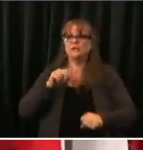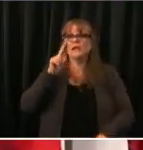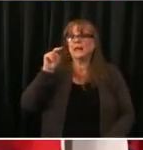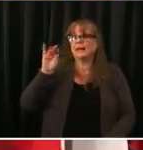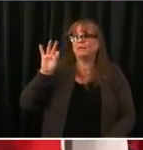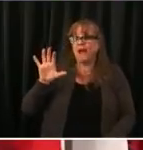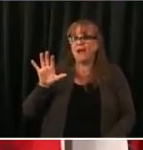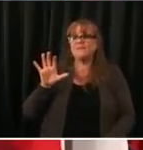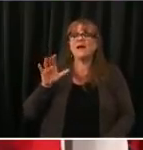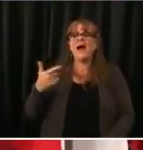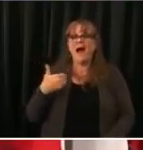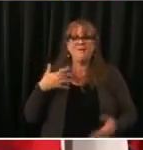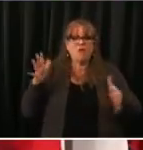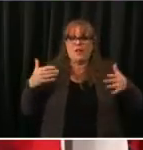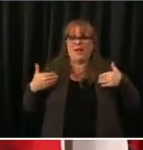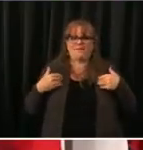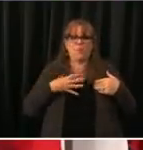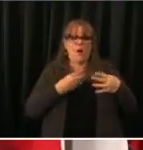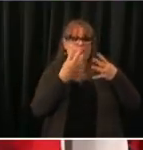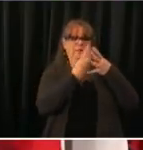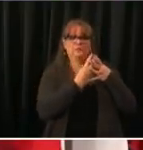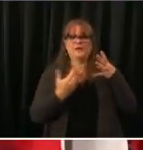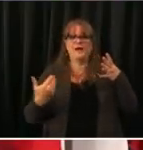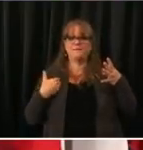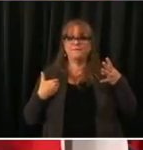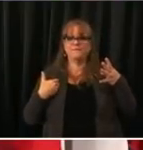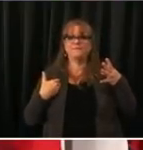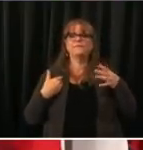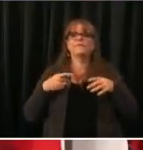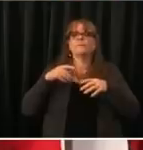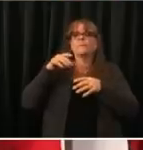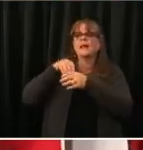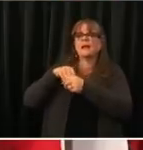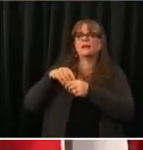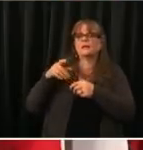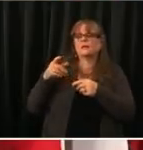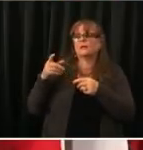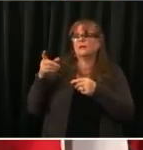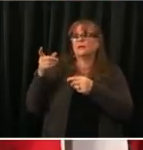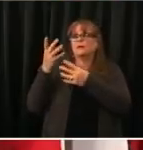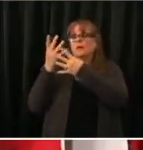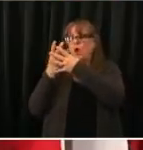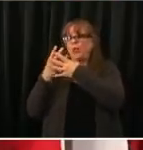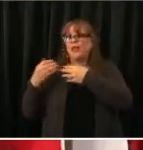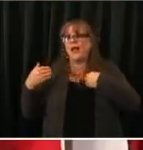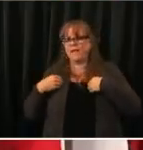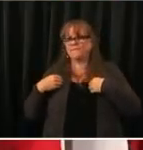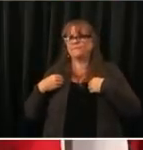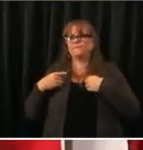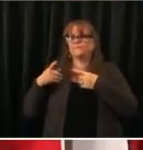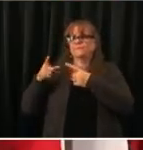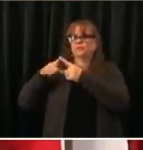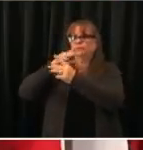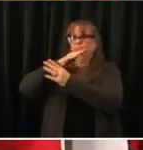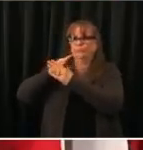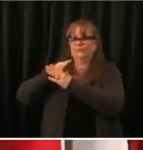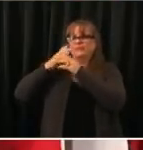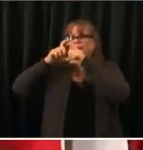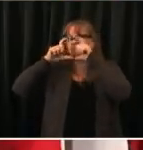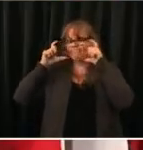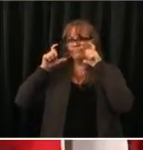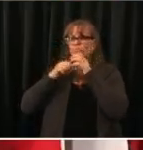protection or inserting a filter into a cloth mask that allows that can effectively increase its effectivity. But what we really care about is